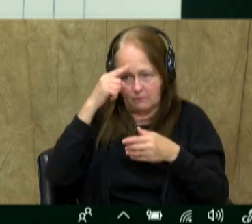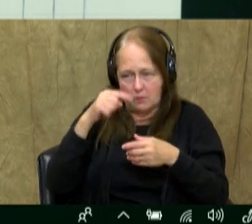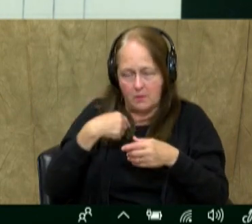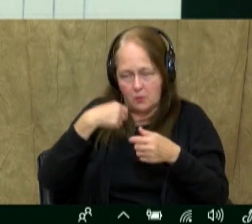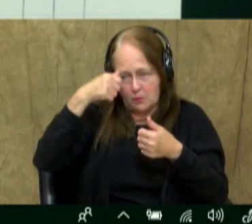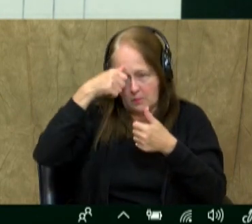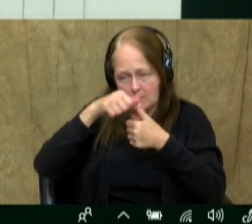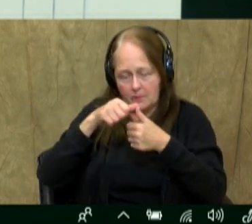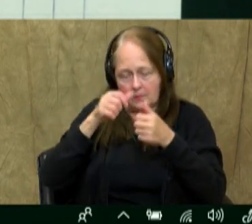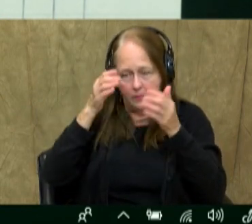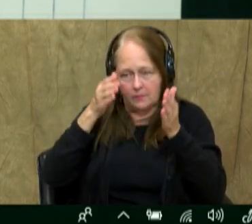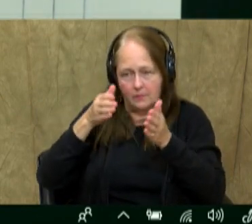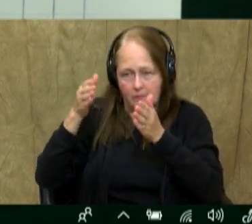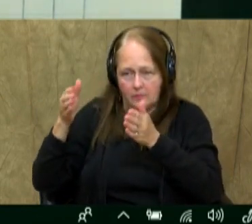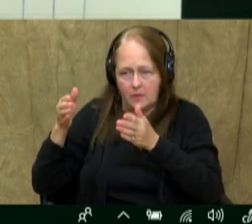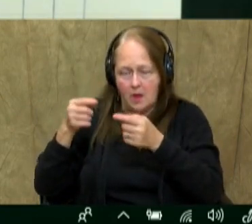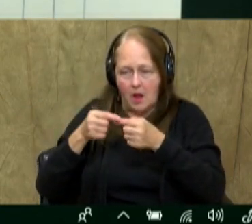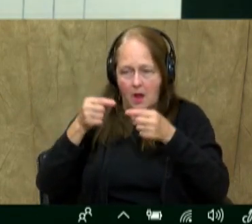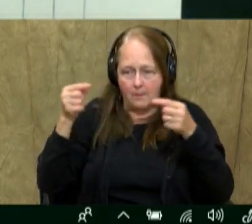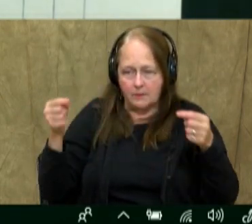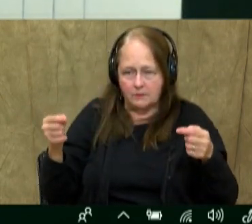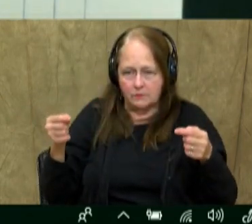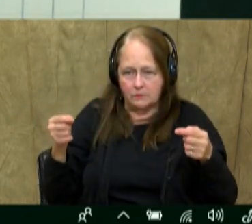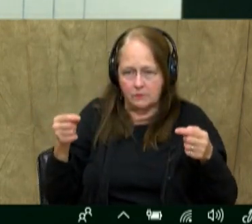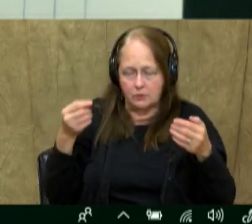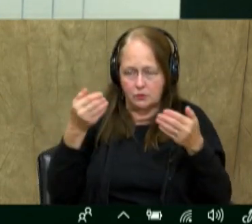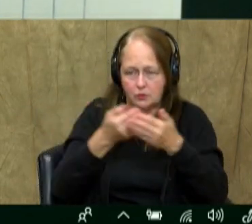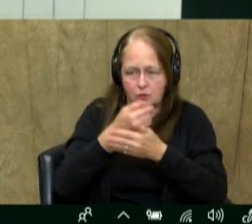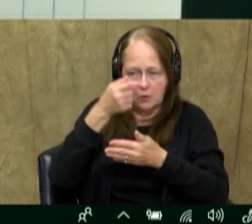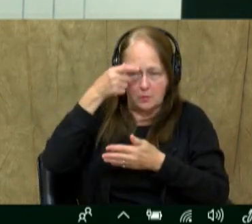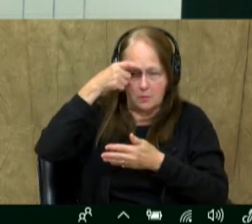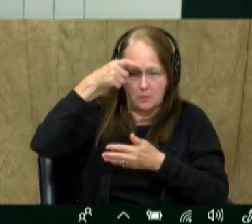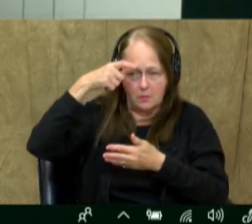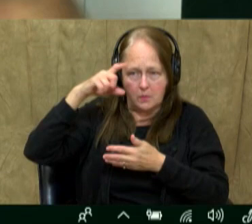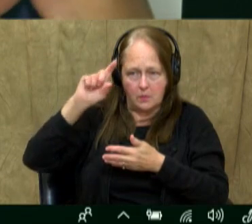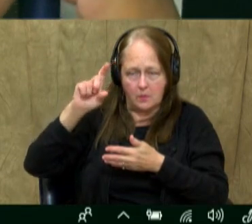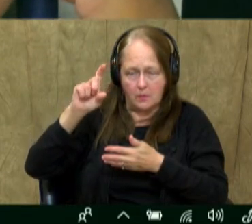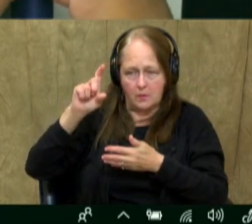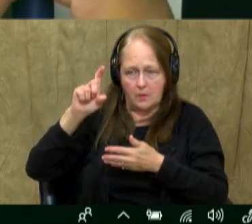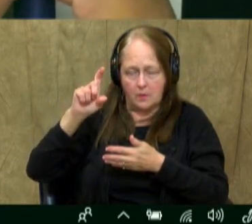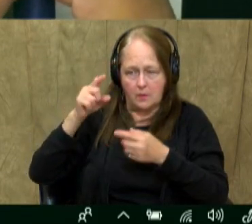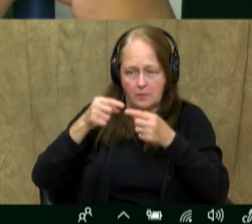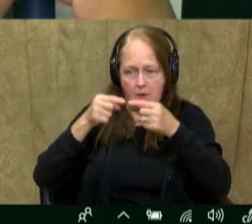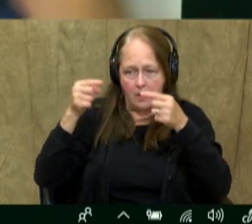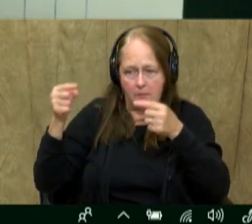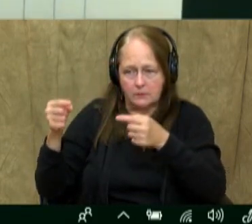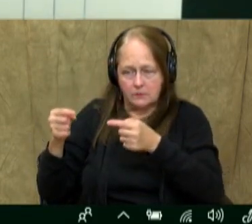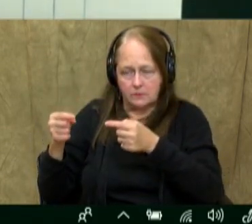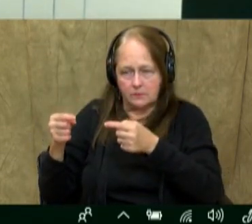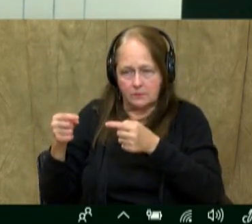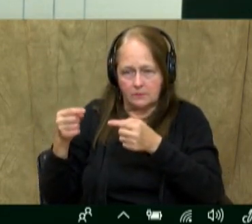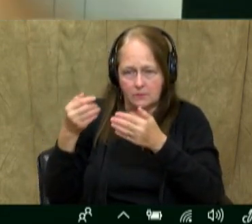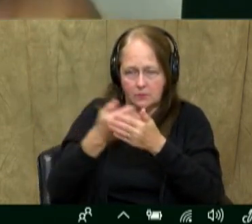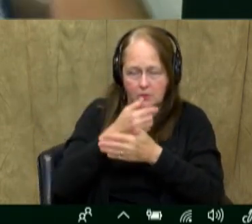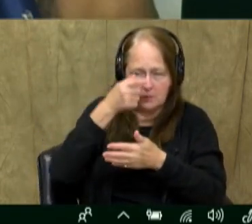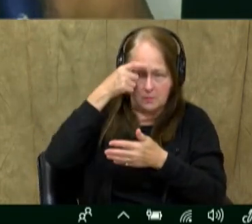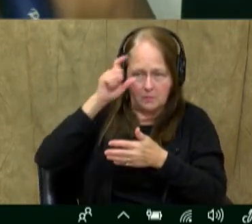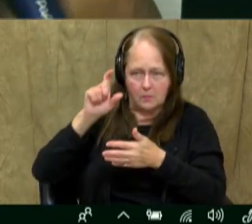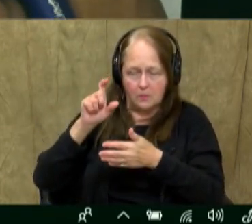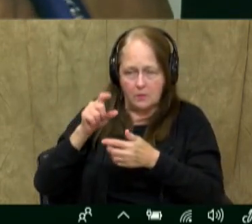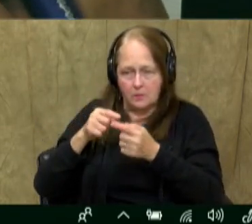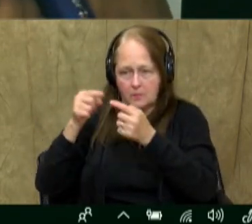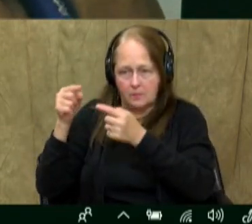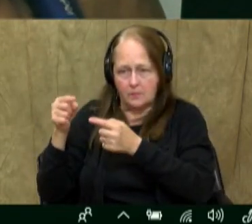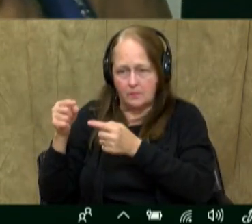like categorizing things as opposites. So if this is new moon, I'm going to jump over here to the opposite position. New moon and its